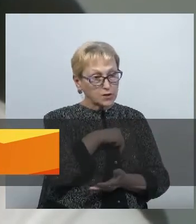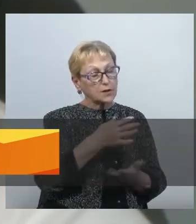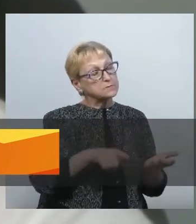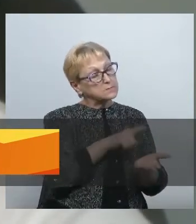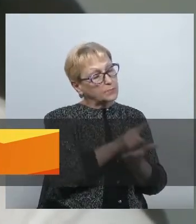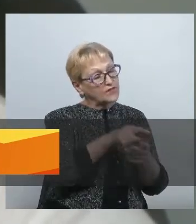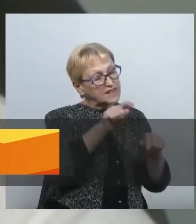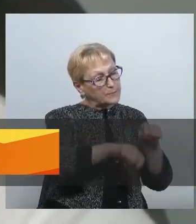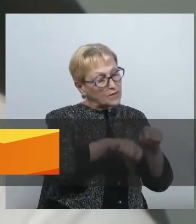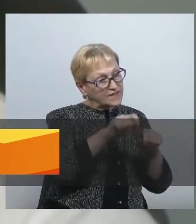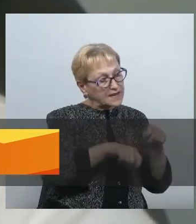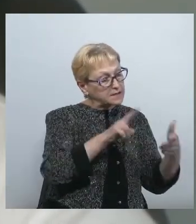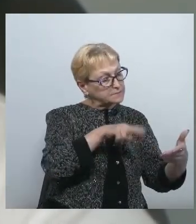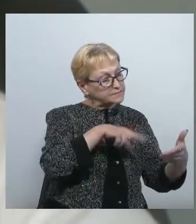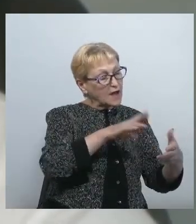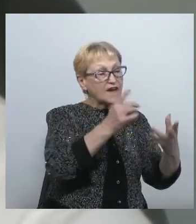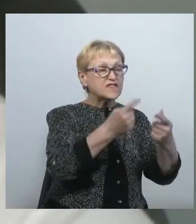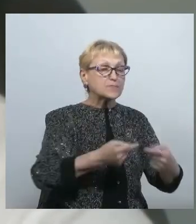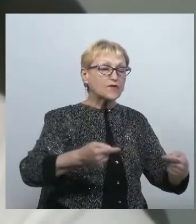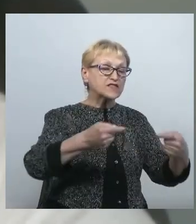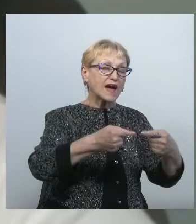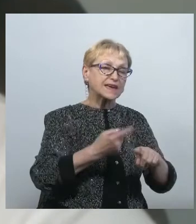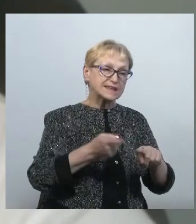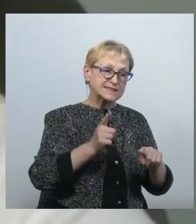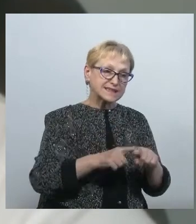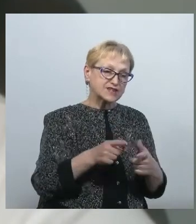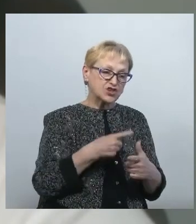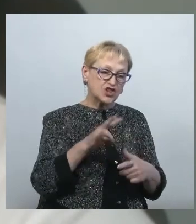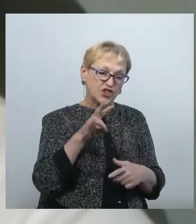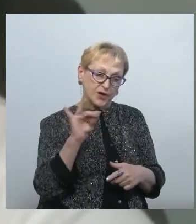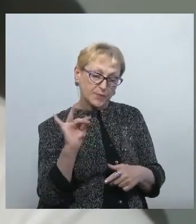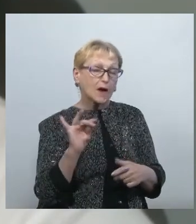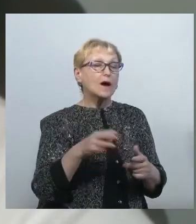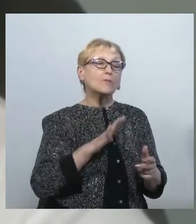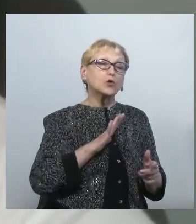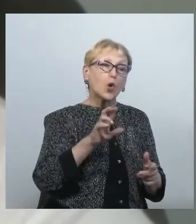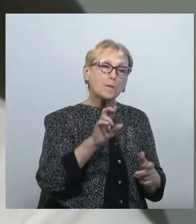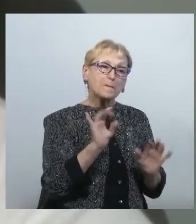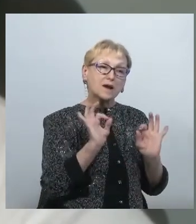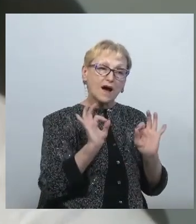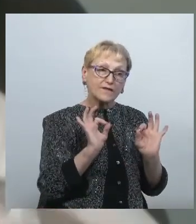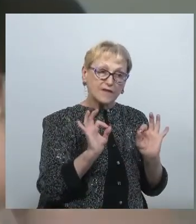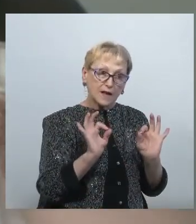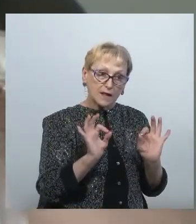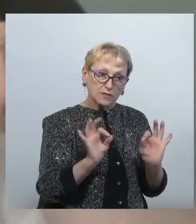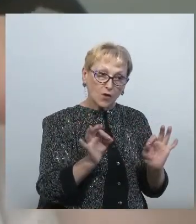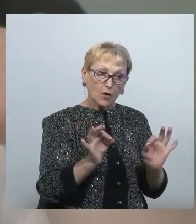to our contest, they need to check whether they correspond to the requirements. In order to build